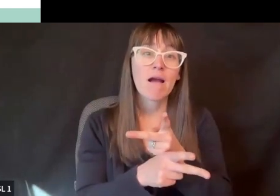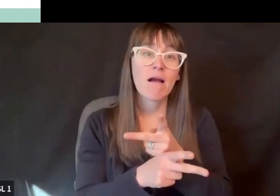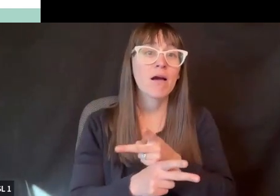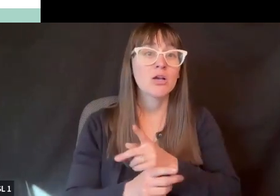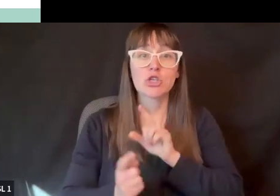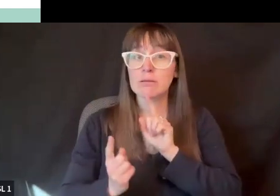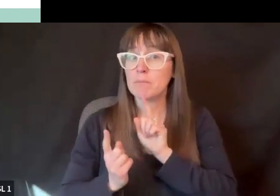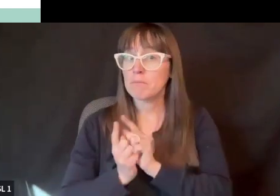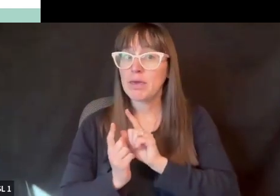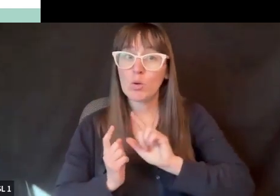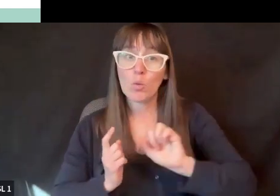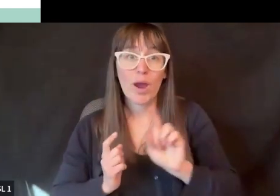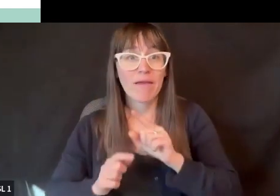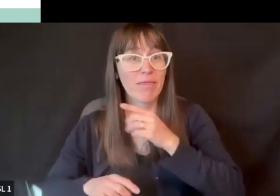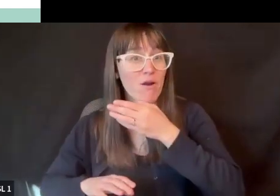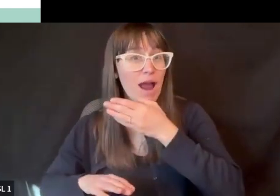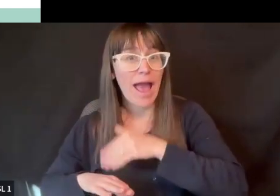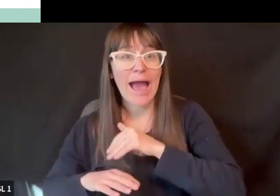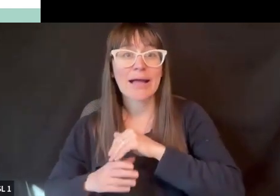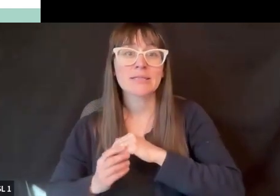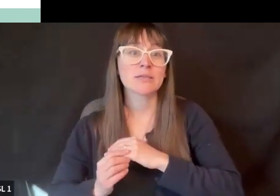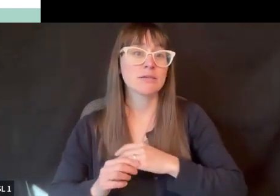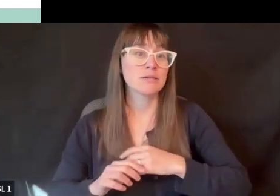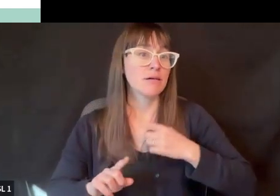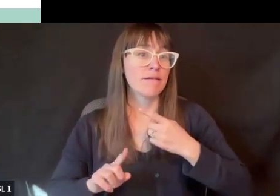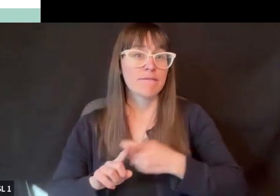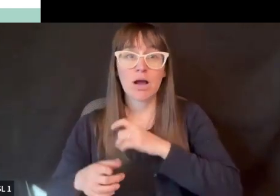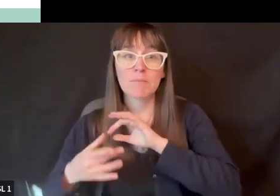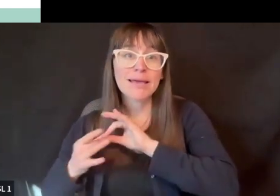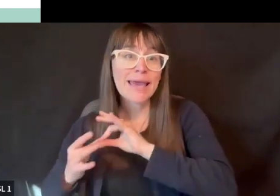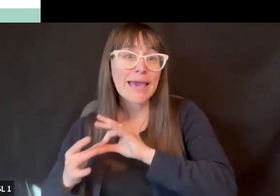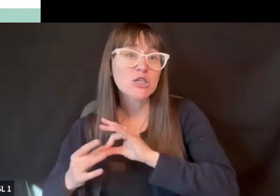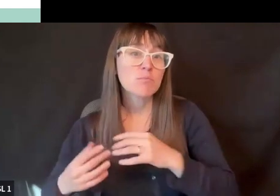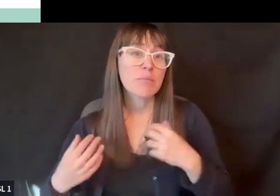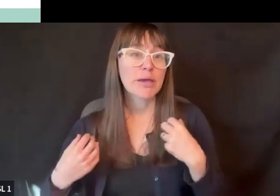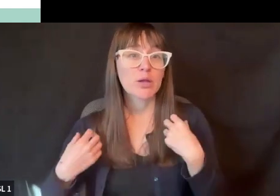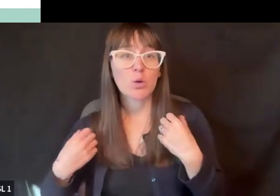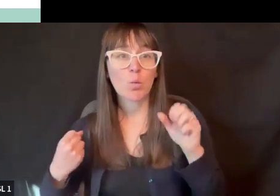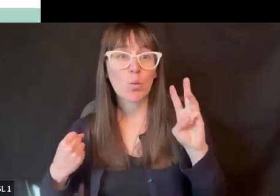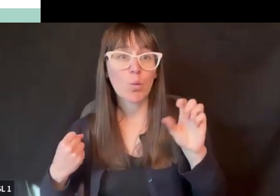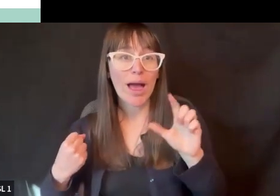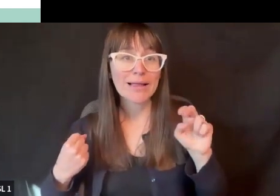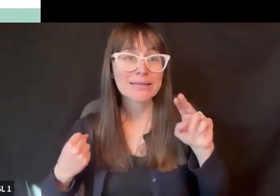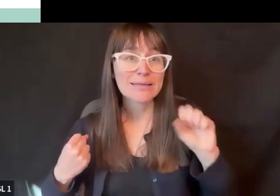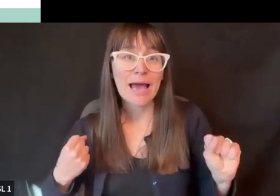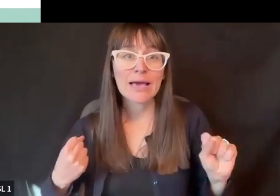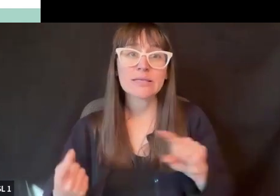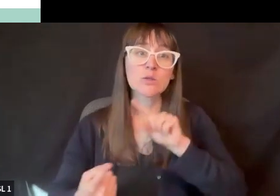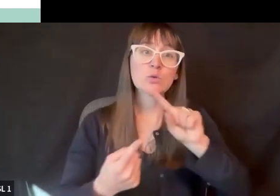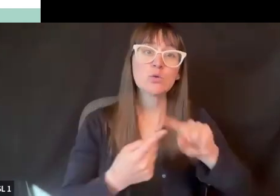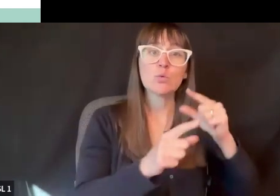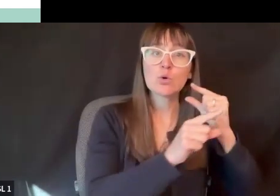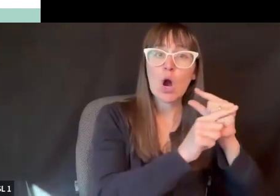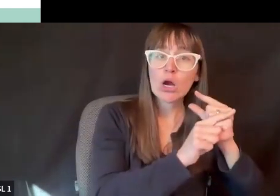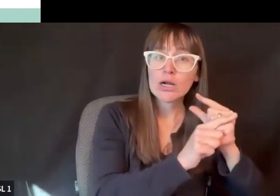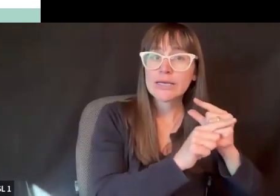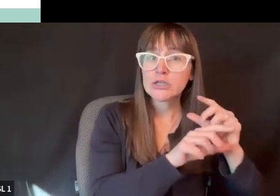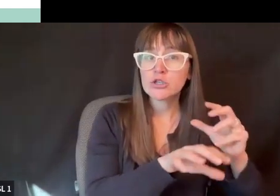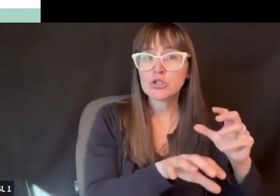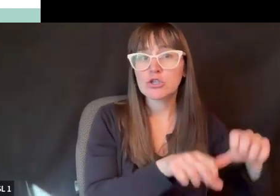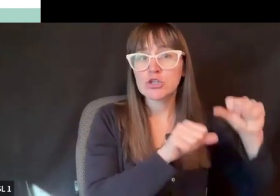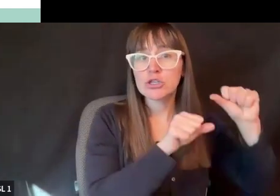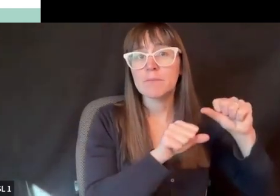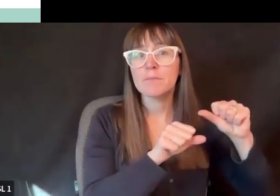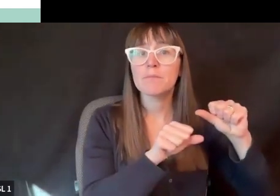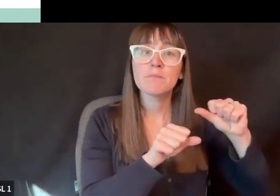to meet people where they are at in the morning, all the way from engagement and wellness through finally to